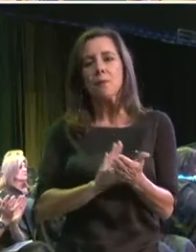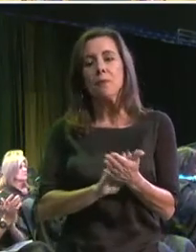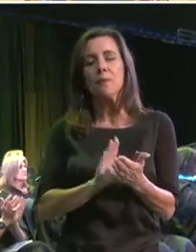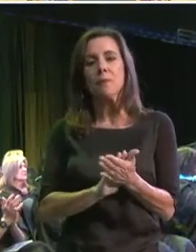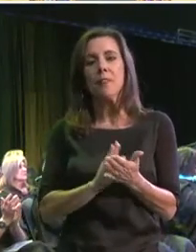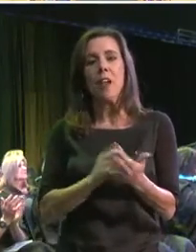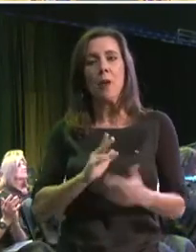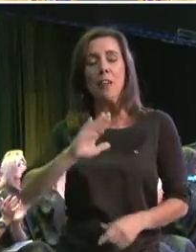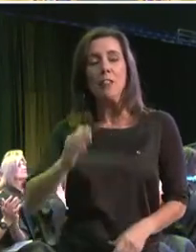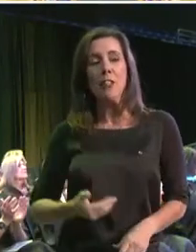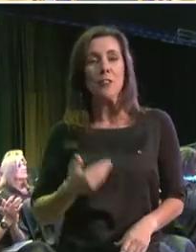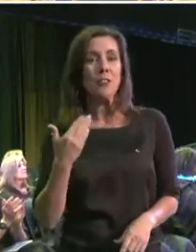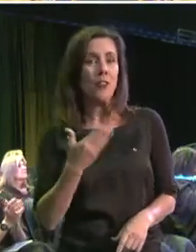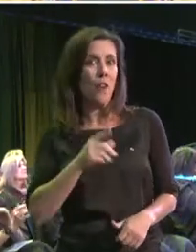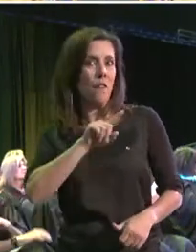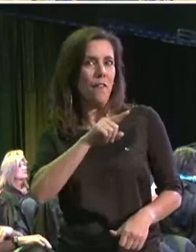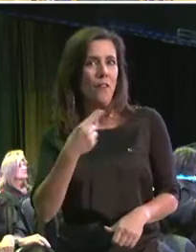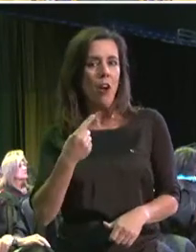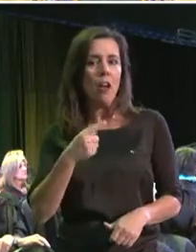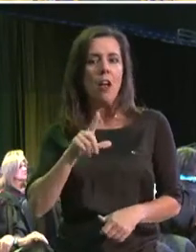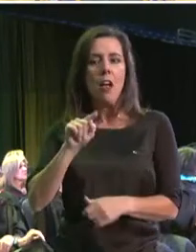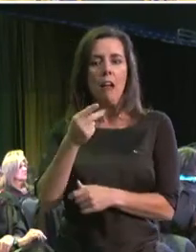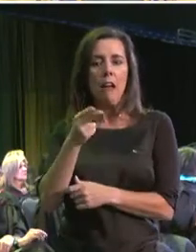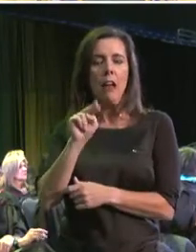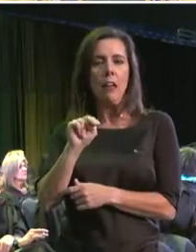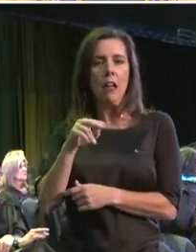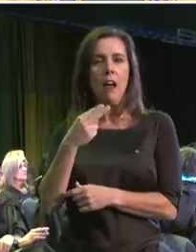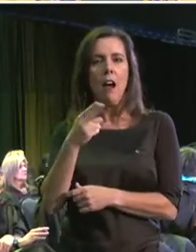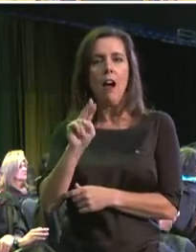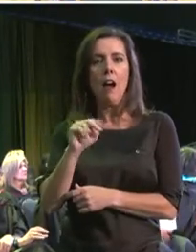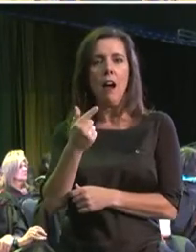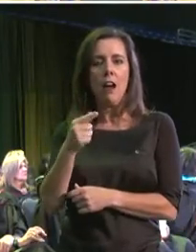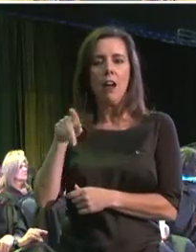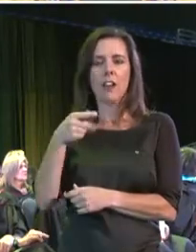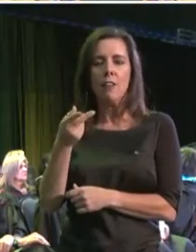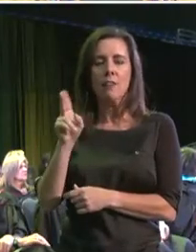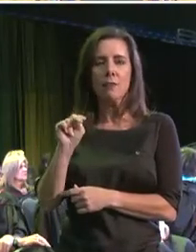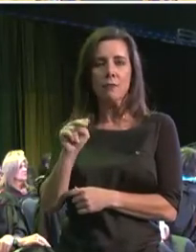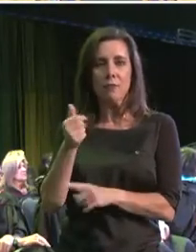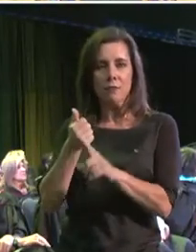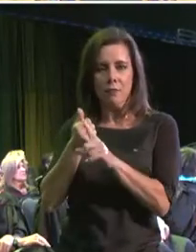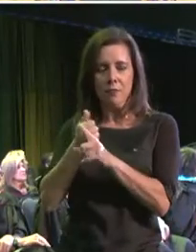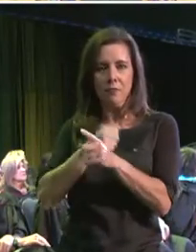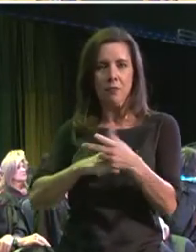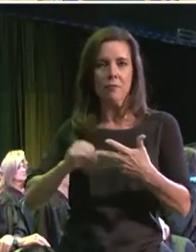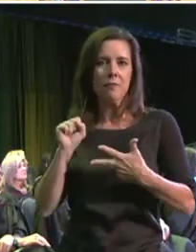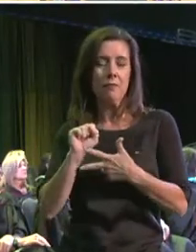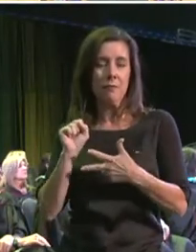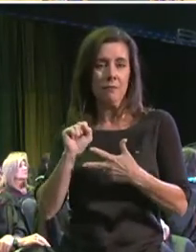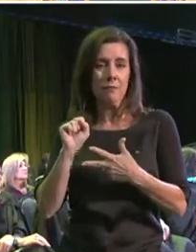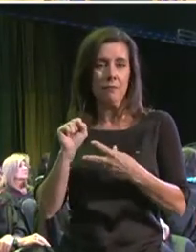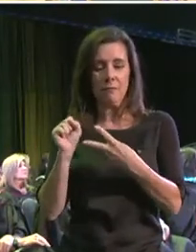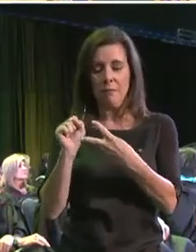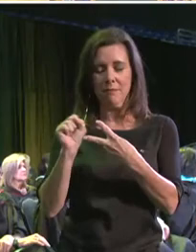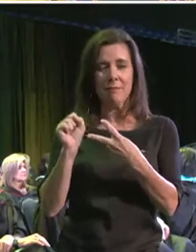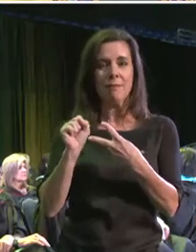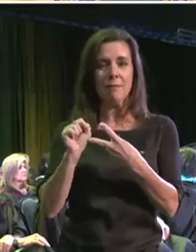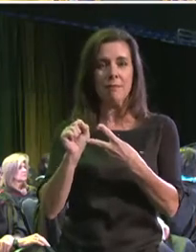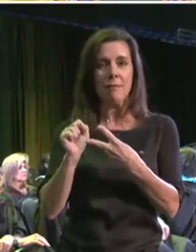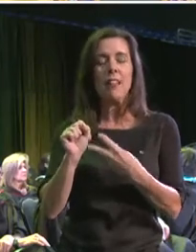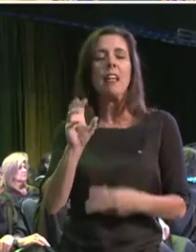I'd like to introduce to you first Tin Hung Pham. He is our salutatorian. He earned a GPA of